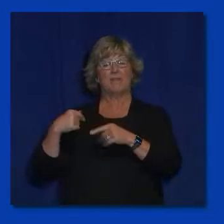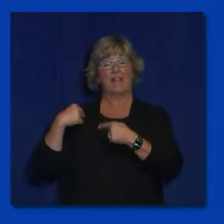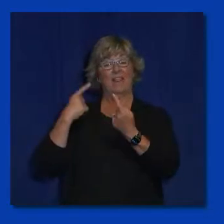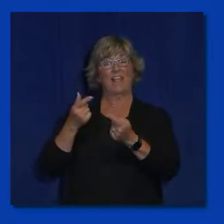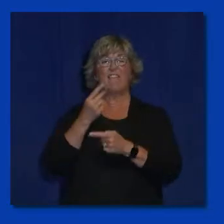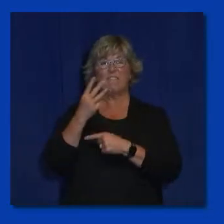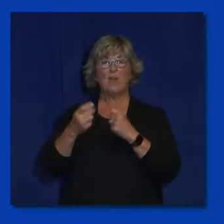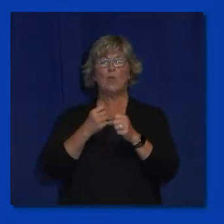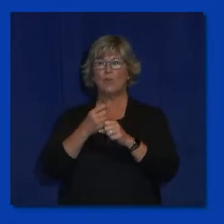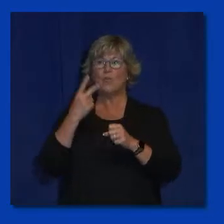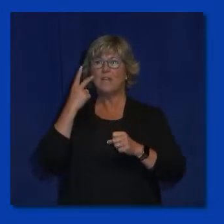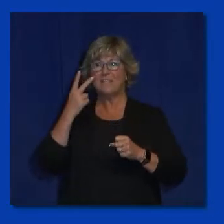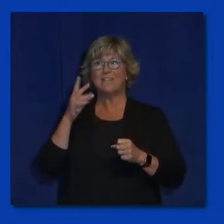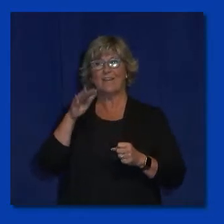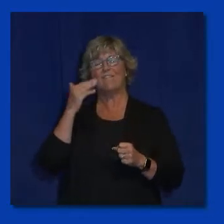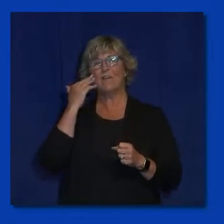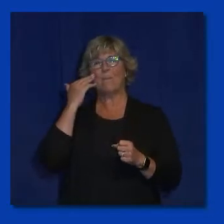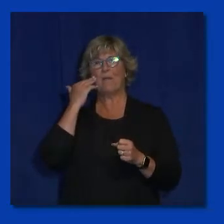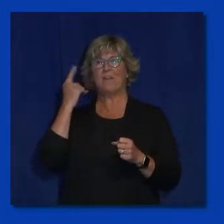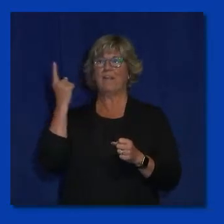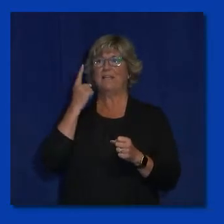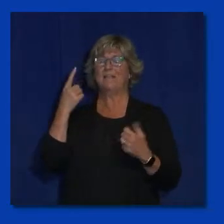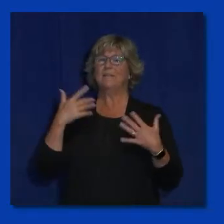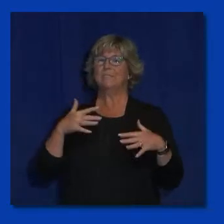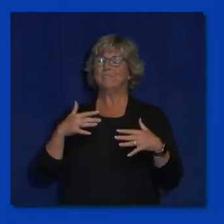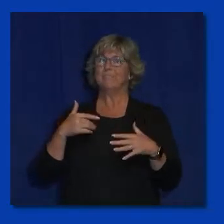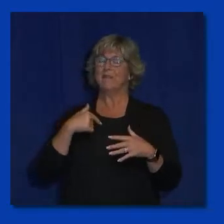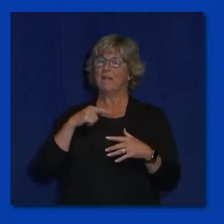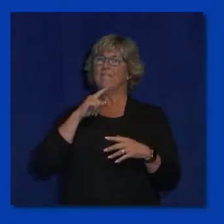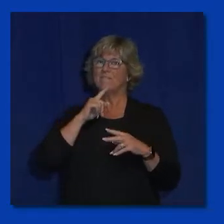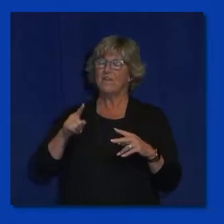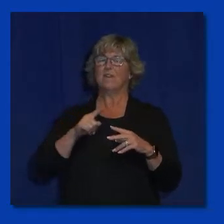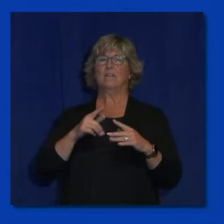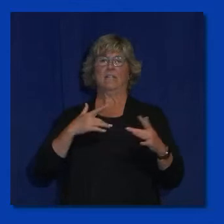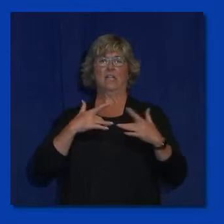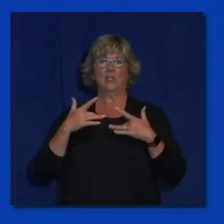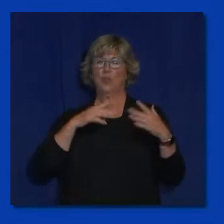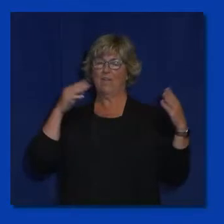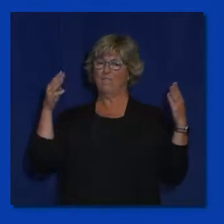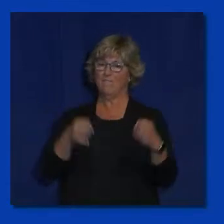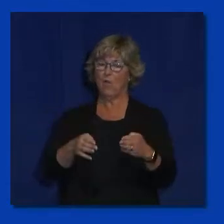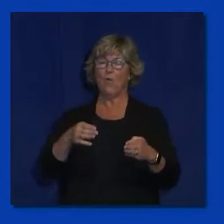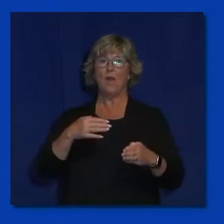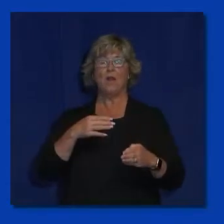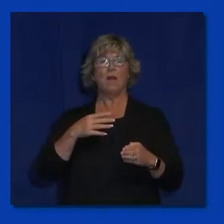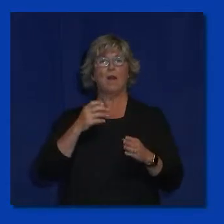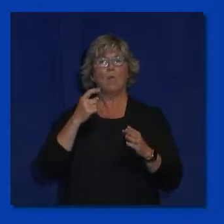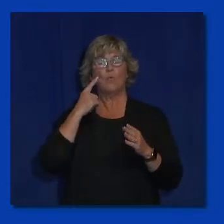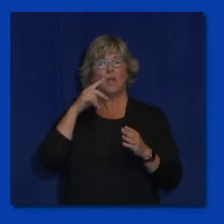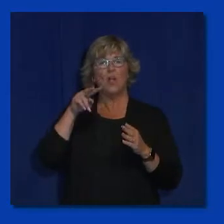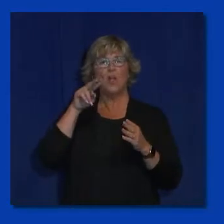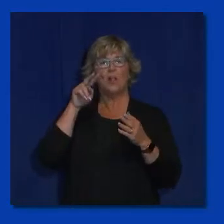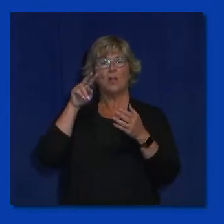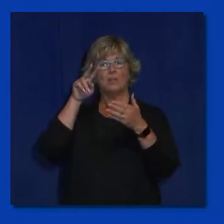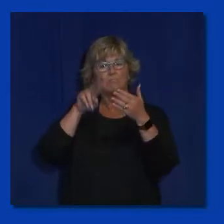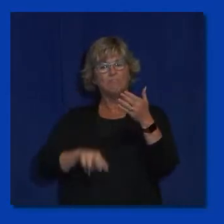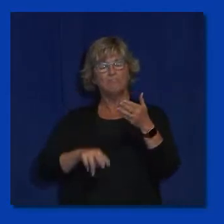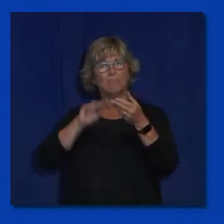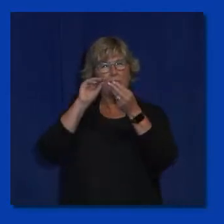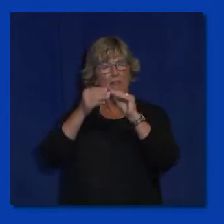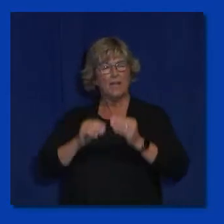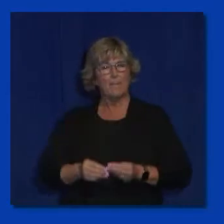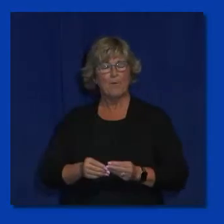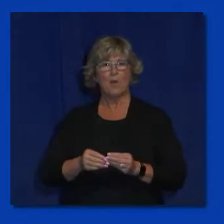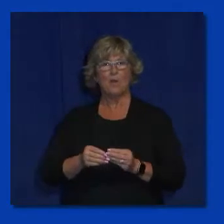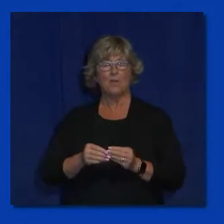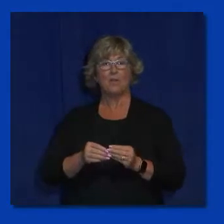you've seen is quite familiar, something I'm deeply concerned about, deeply focused on. I should note, just looking at the latest numbers, now